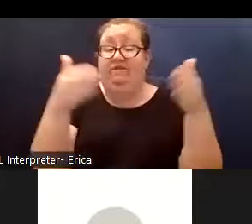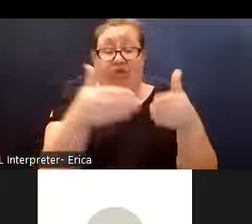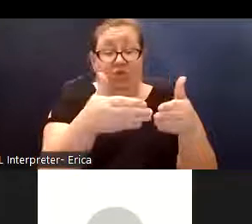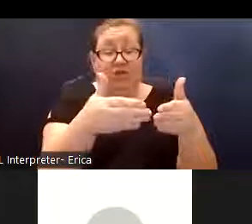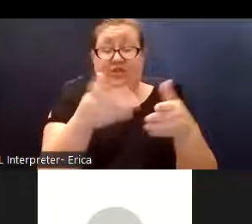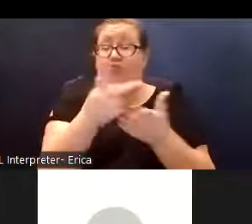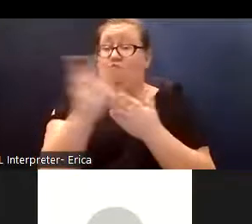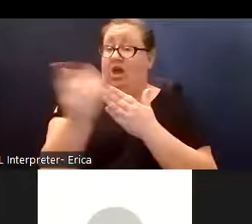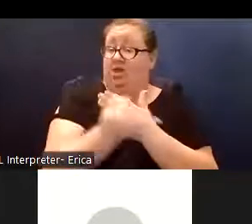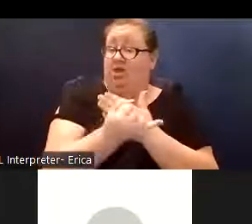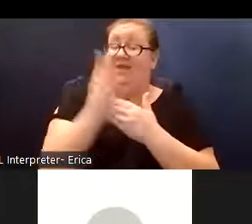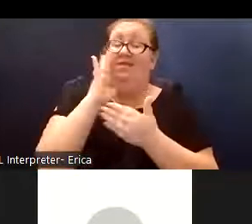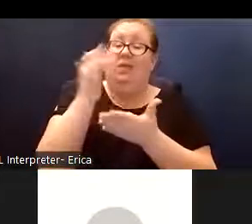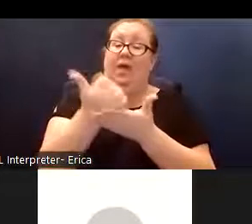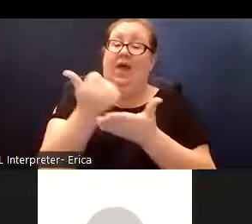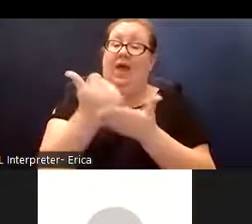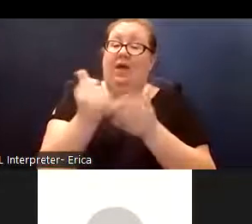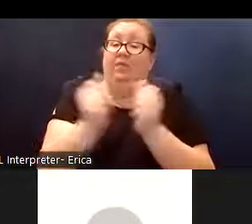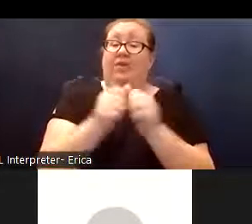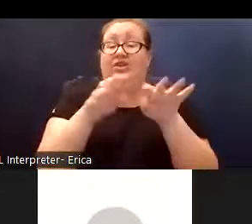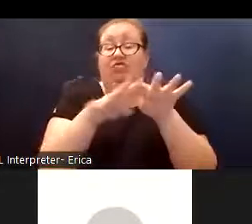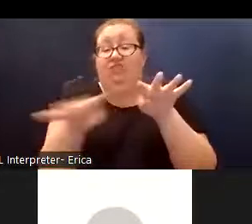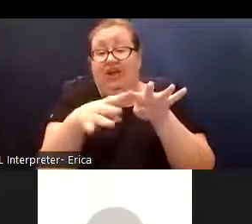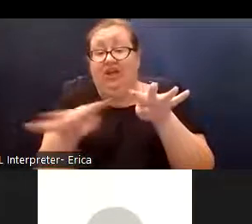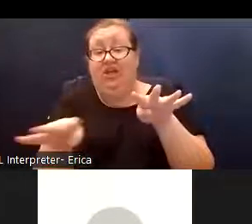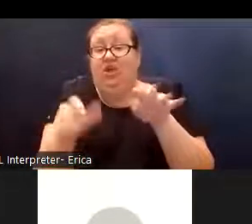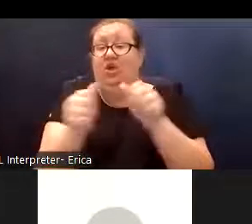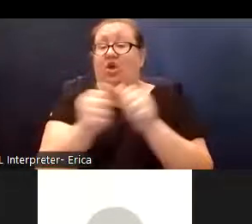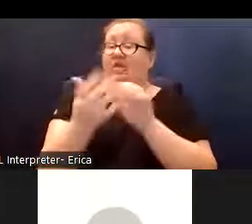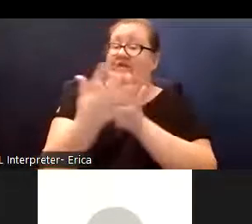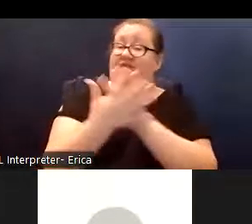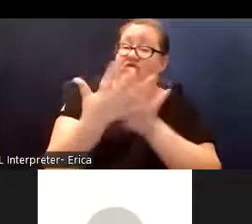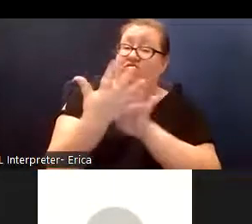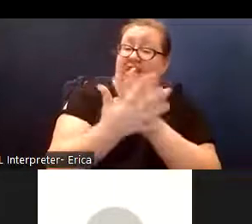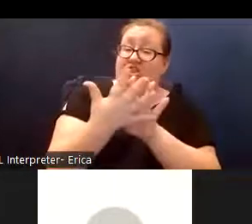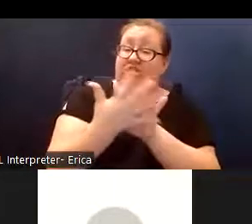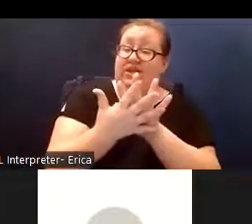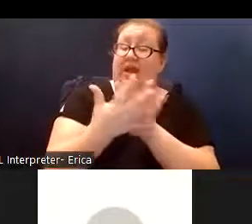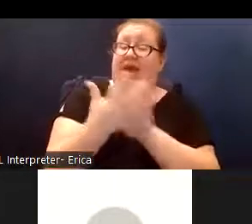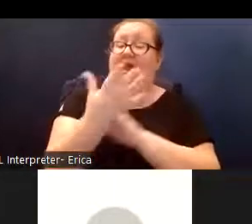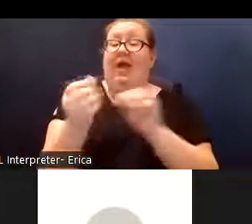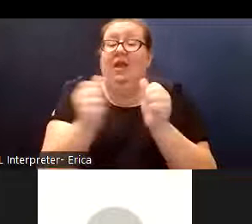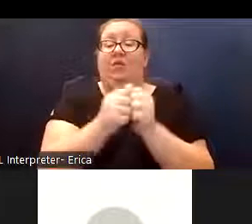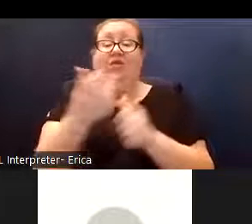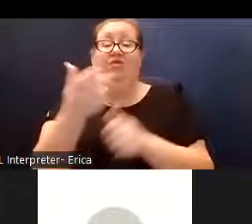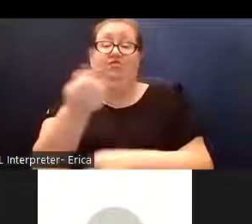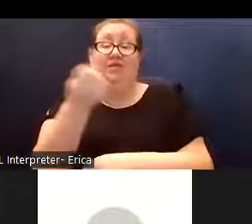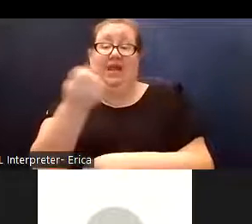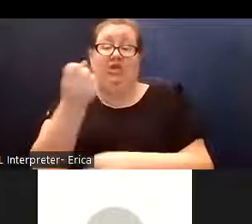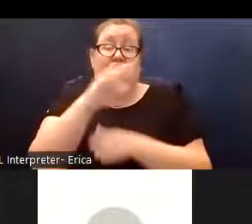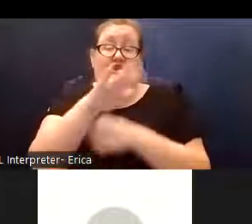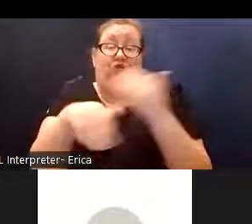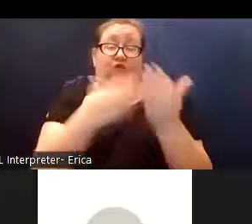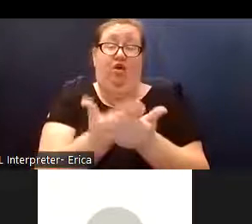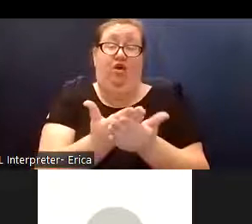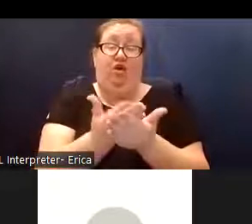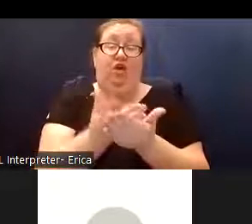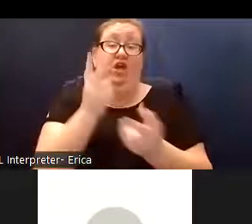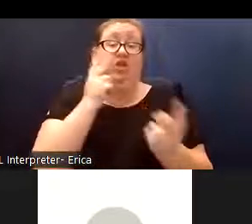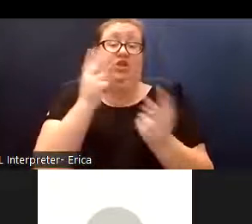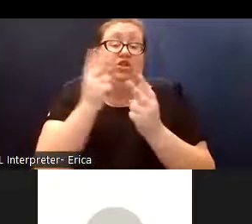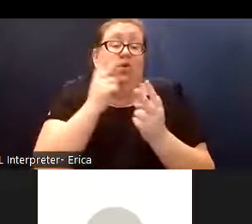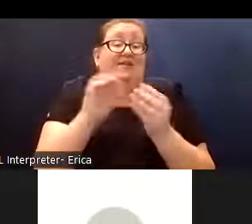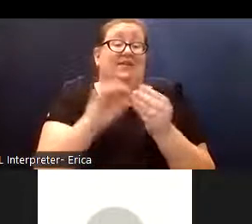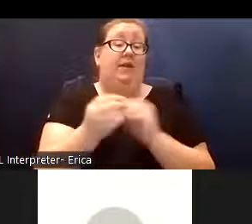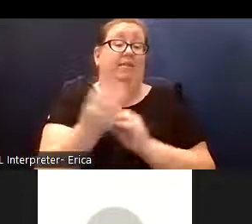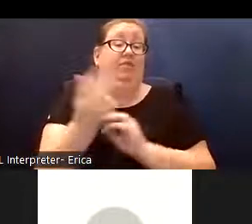will help with drainage, with filtration, and with retention overall. So we see in number 3,